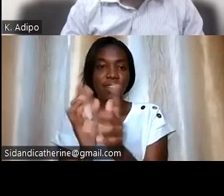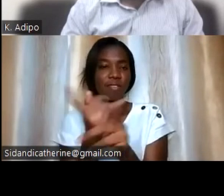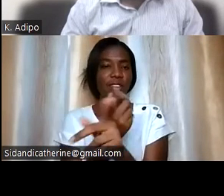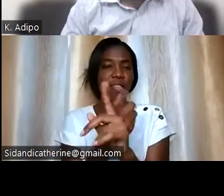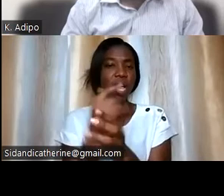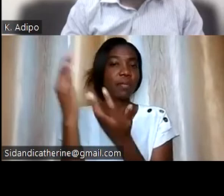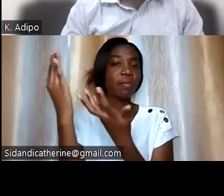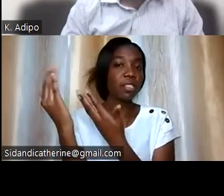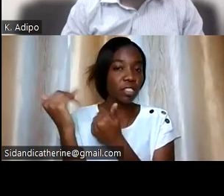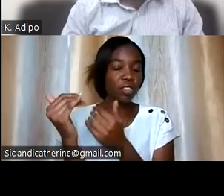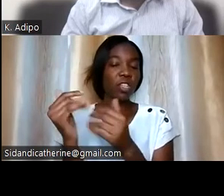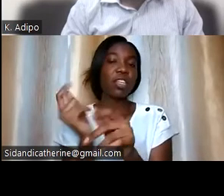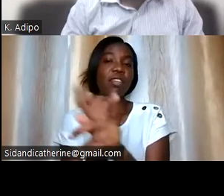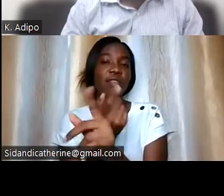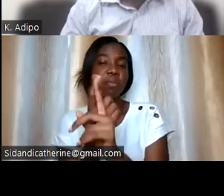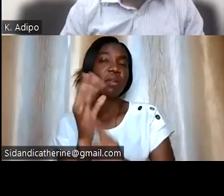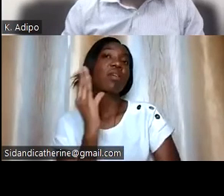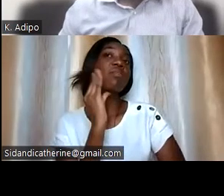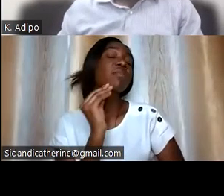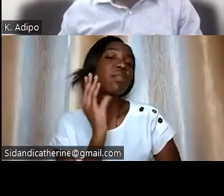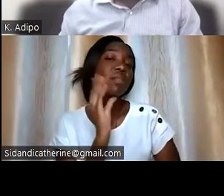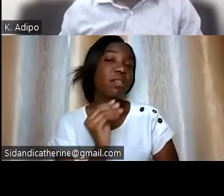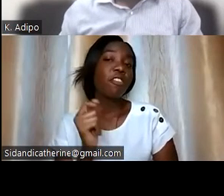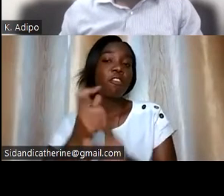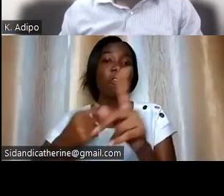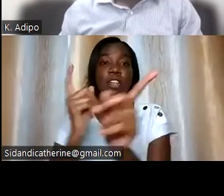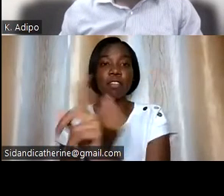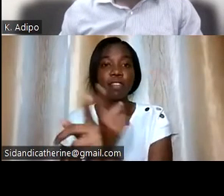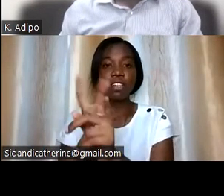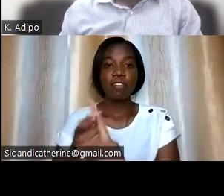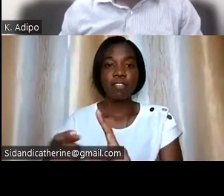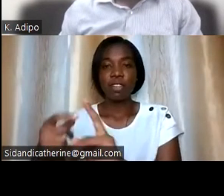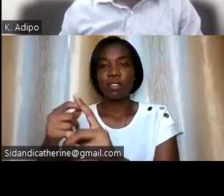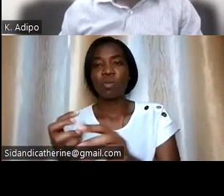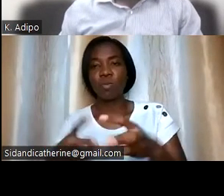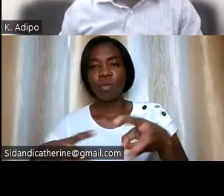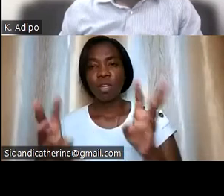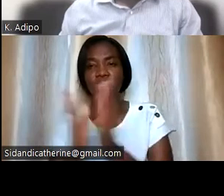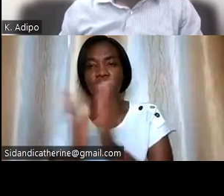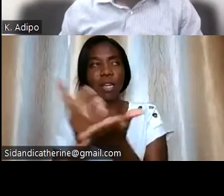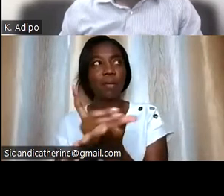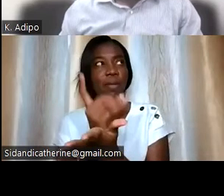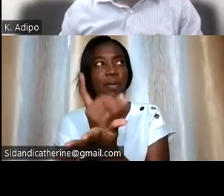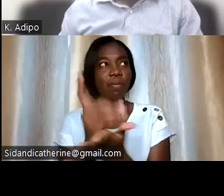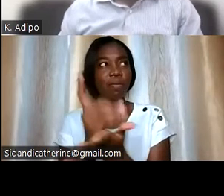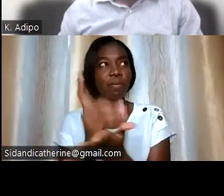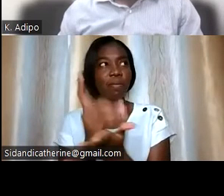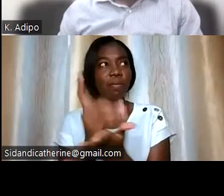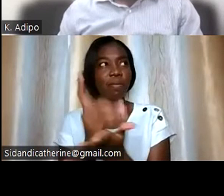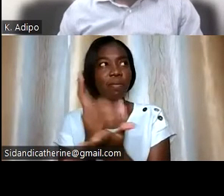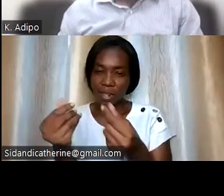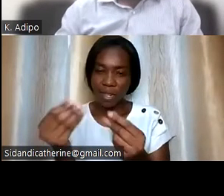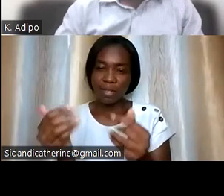a variety of experiences from the different units and departments. Let finance be in, let admin,